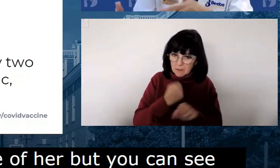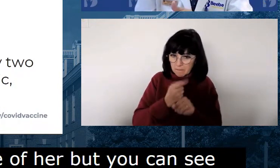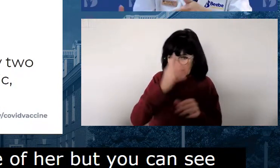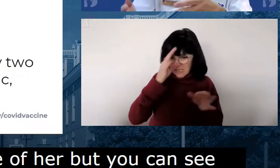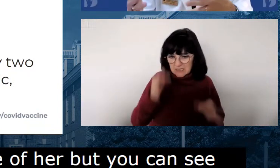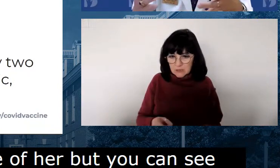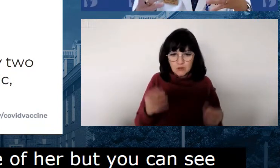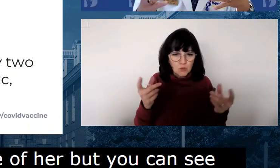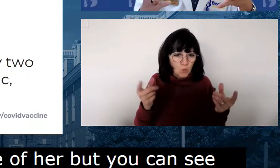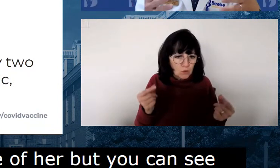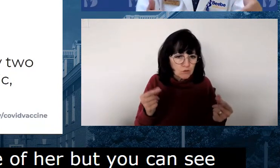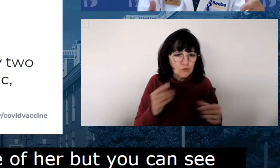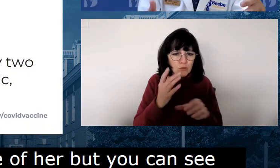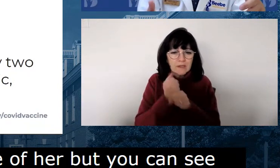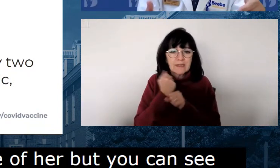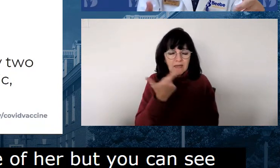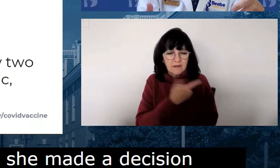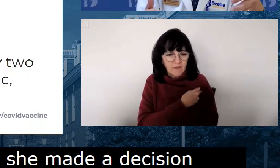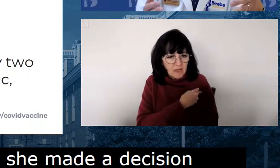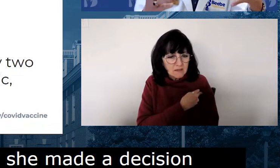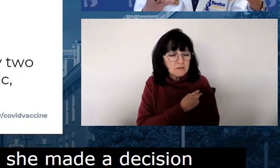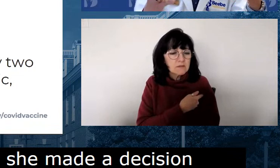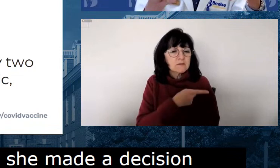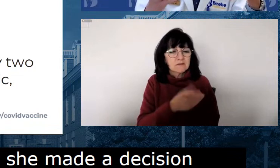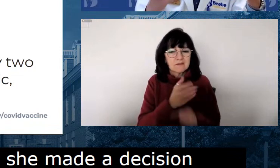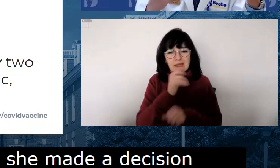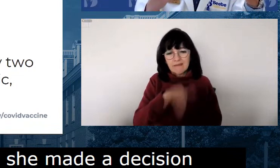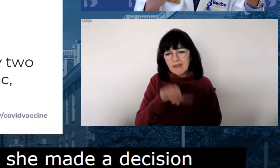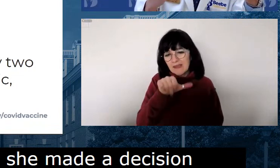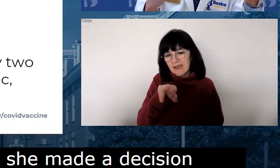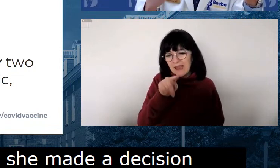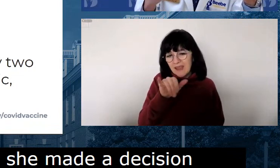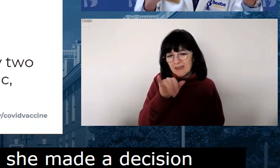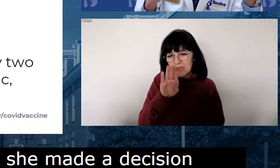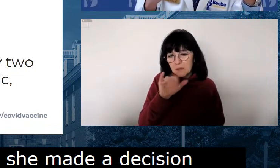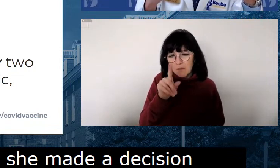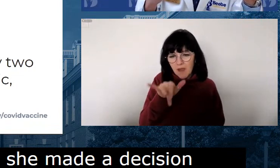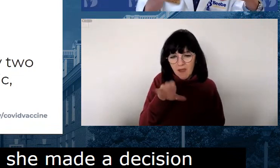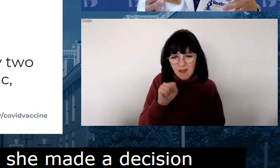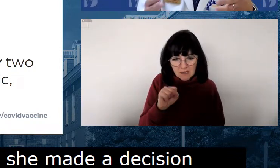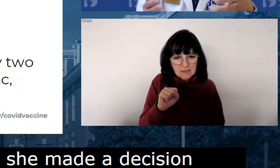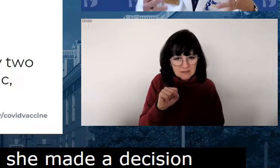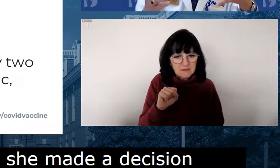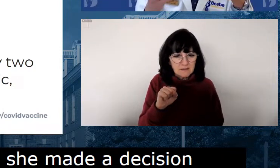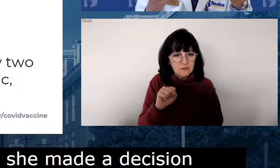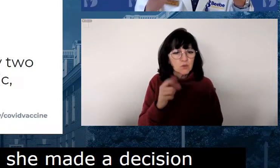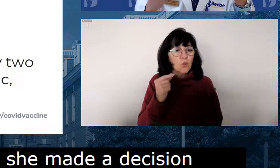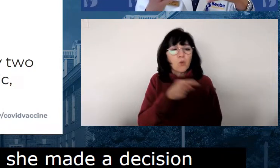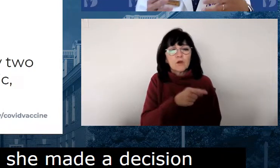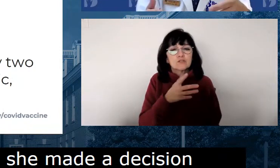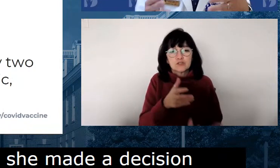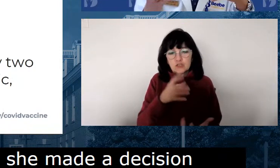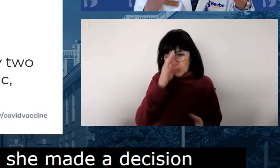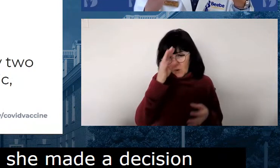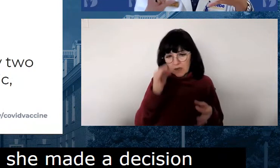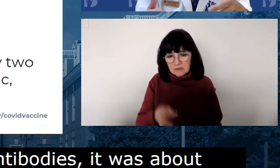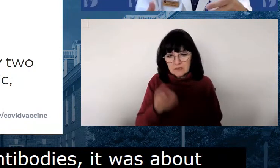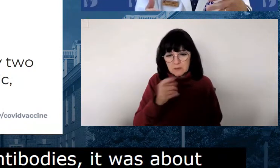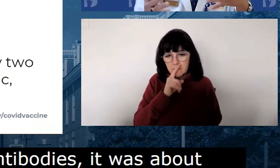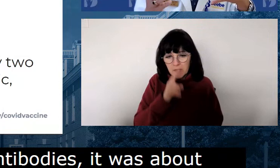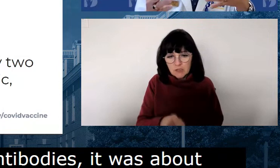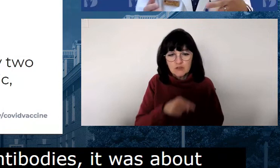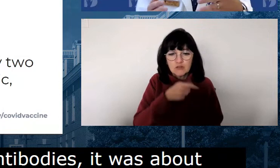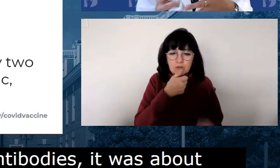the vaccine, to get the monoclonal antibodies. It's not just, it was about what she wanted to do to make sure that she and